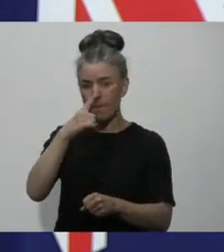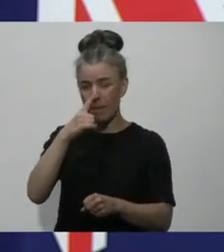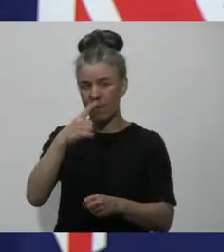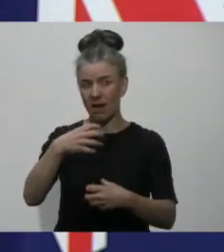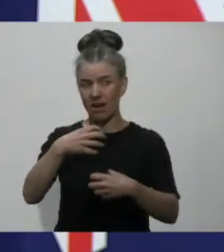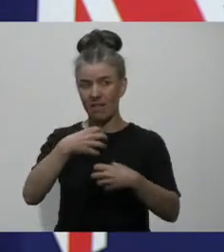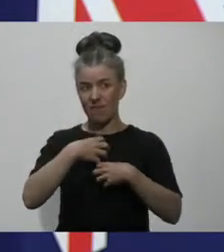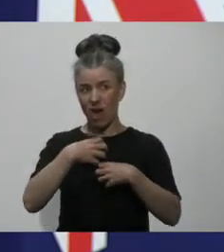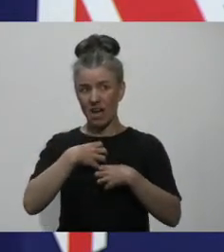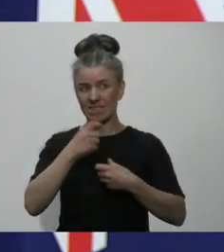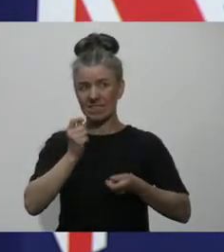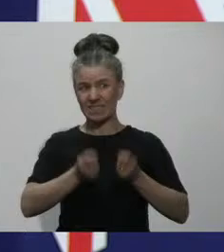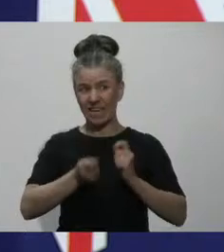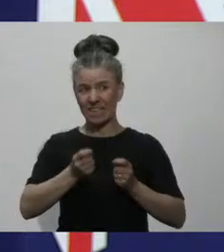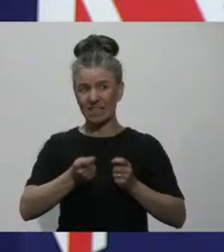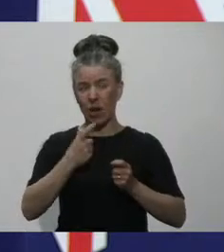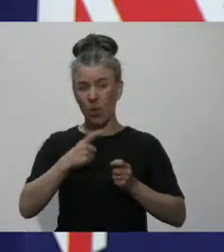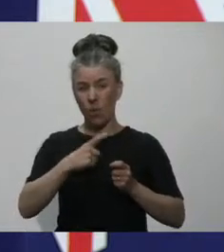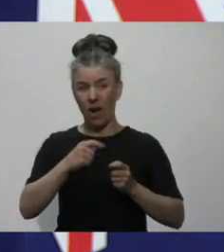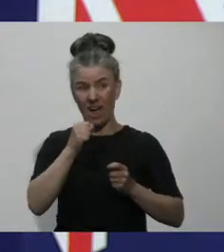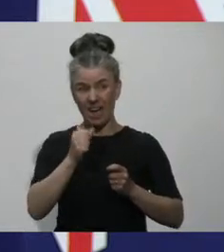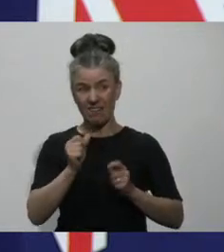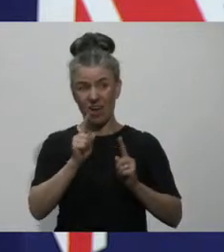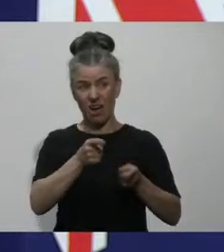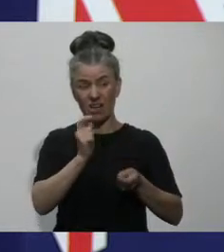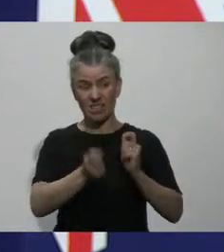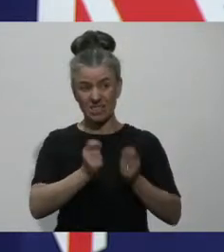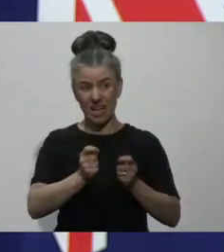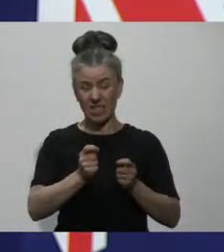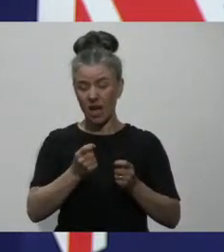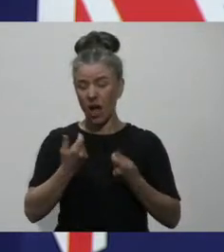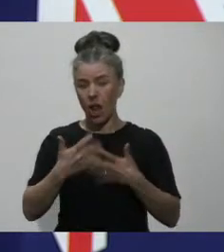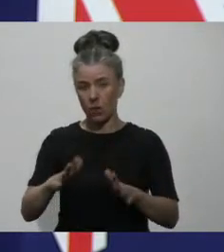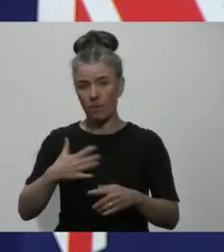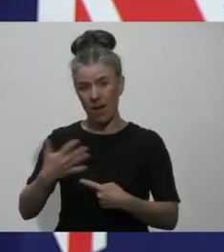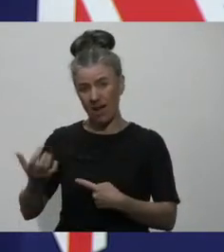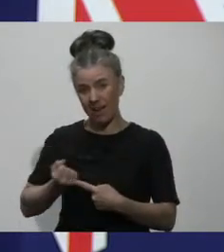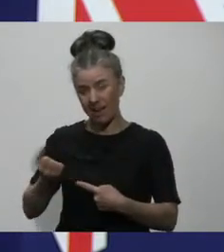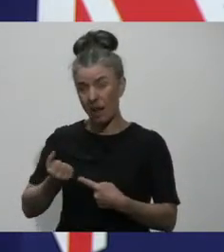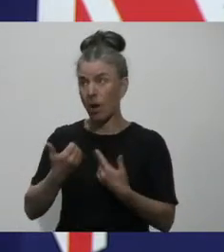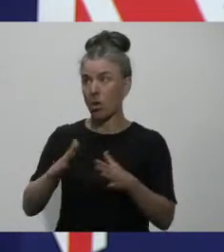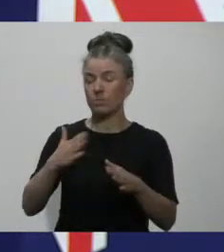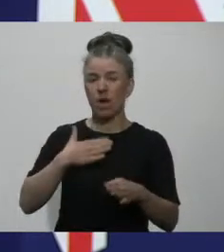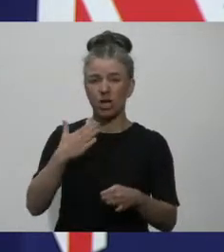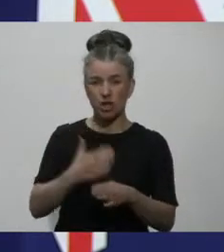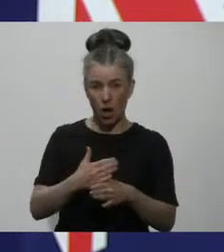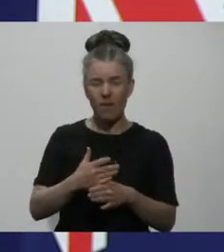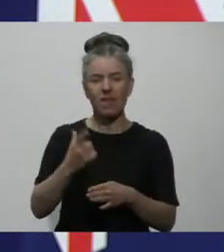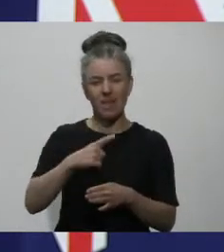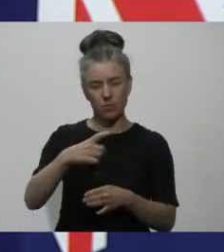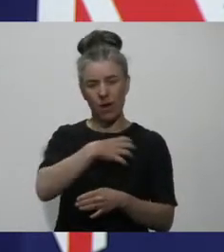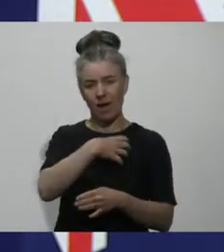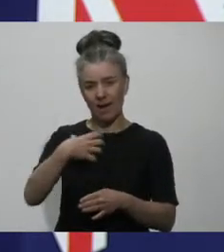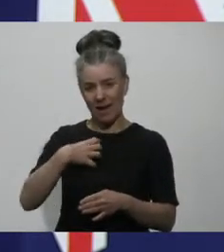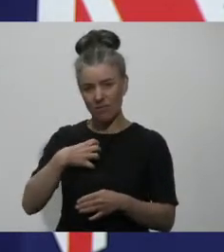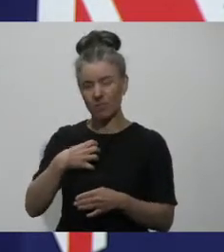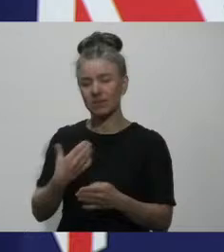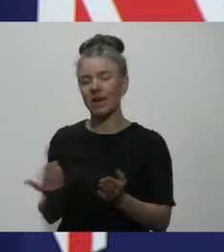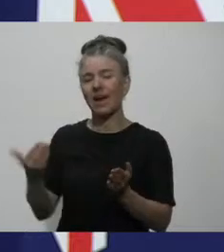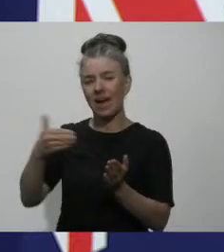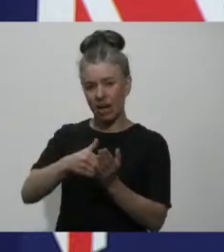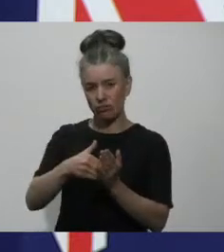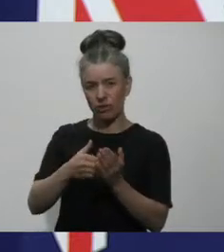to get tested because they think their livelihoods or income or job may be at risk. This is about having the right settings for